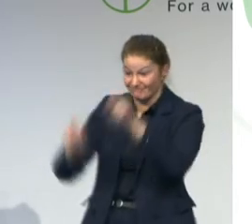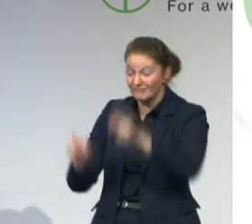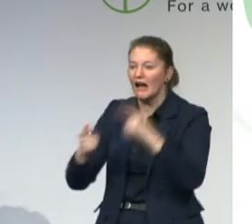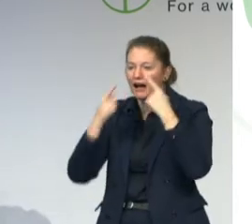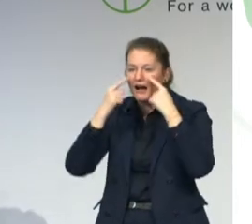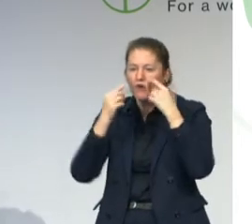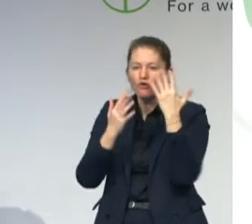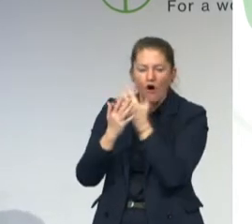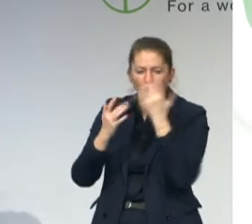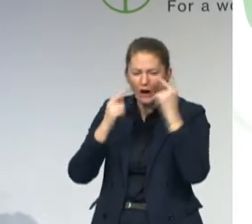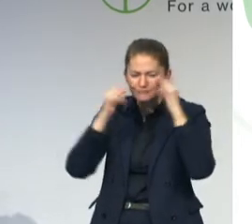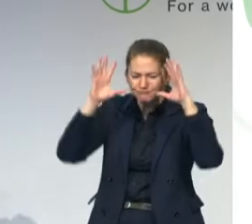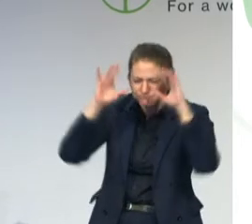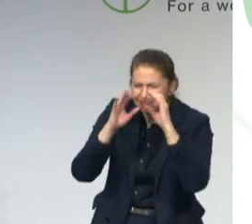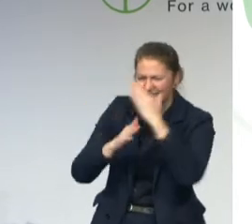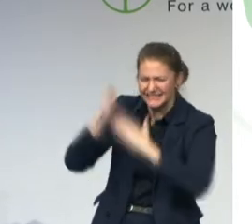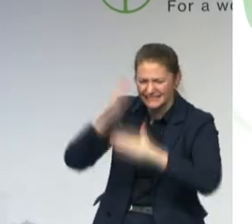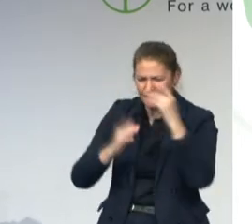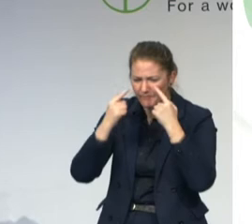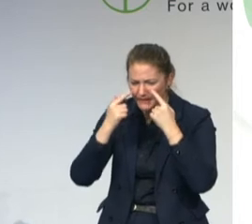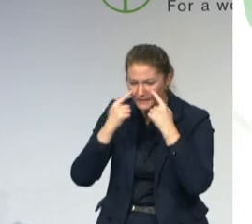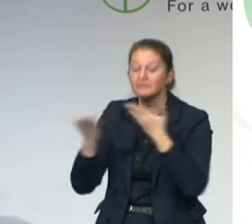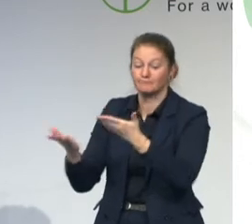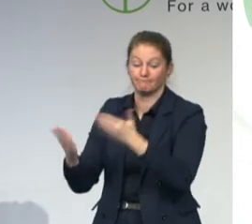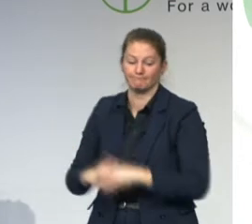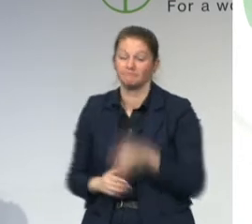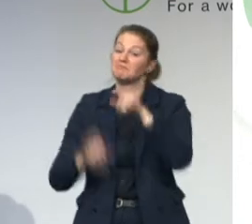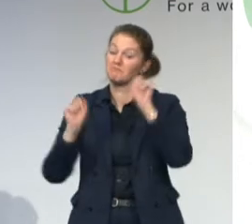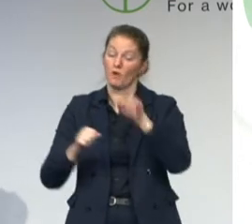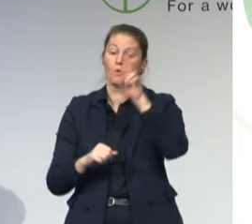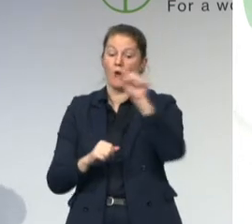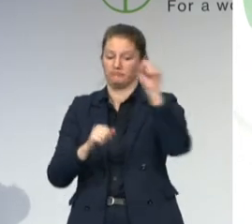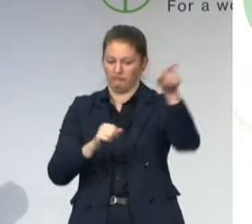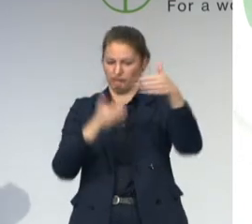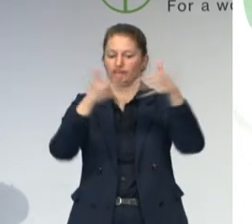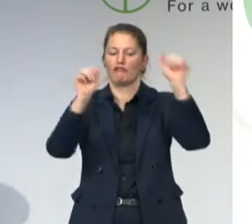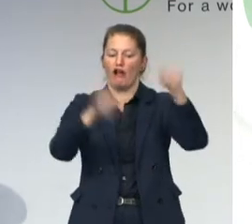materials in 5 accessible formats at a lower cost than traditional methods.